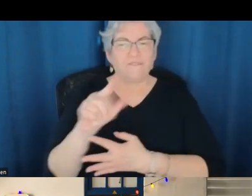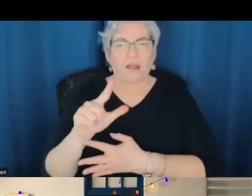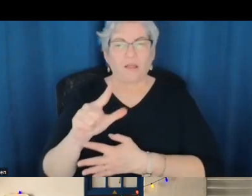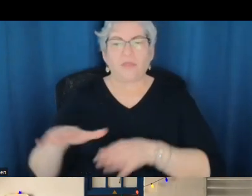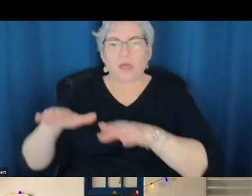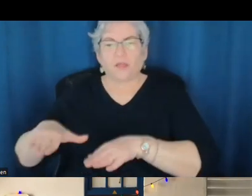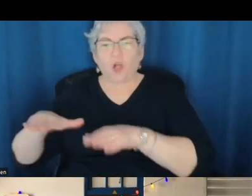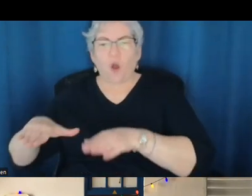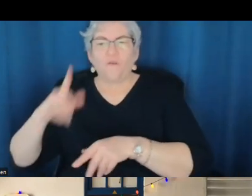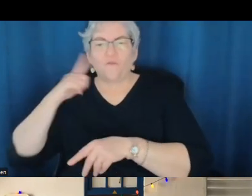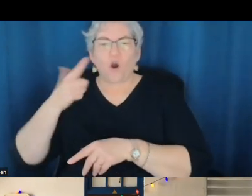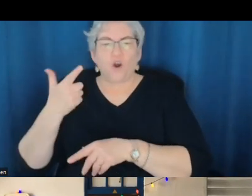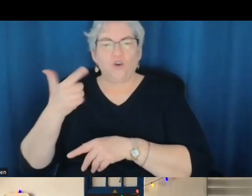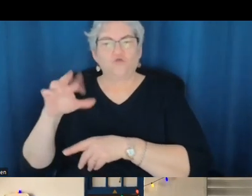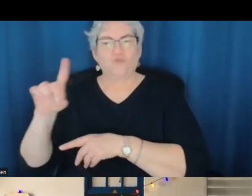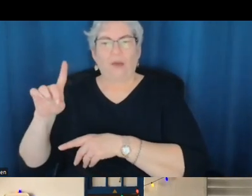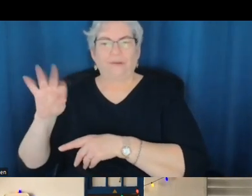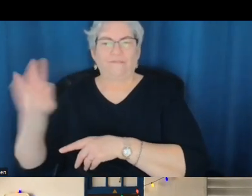cover plants.